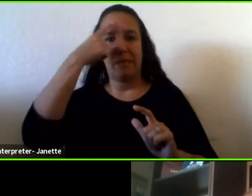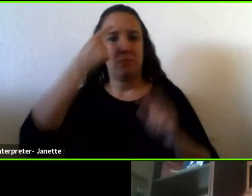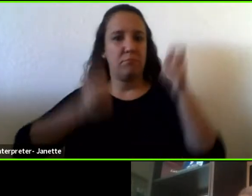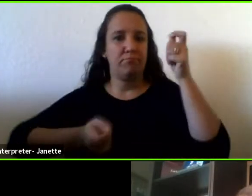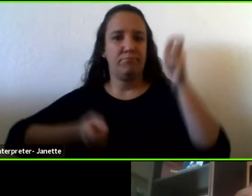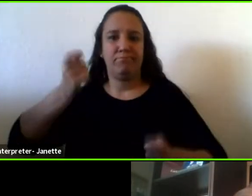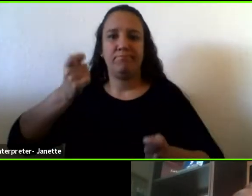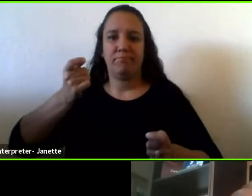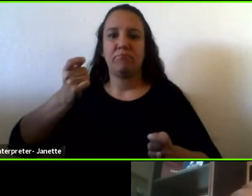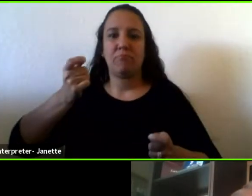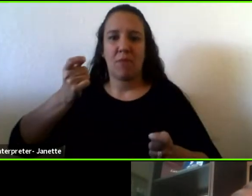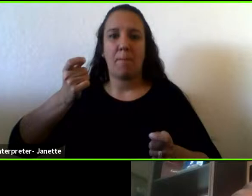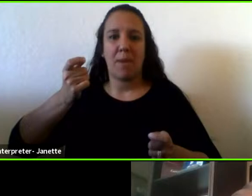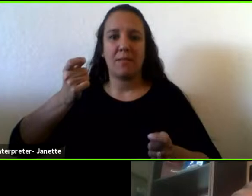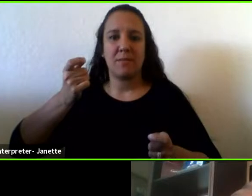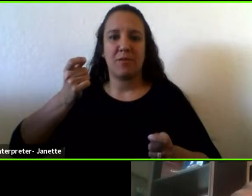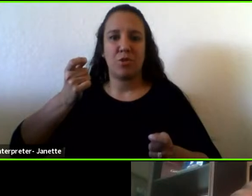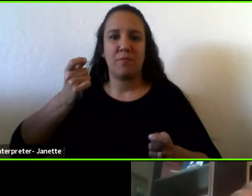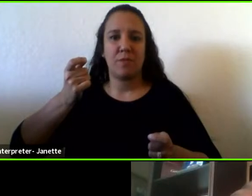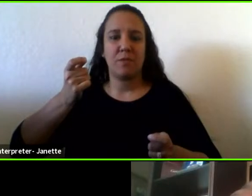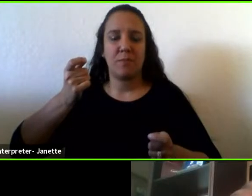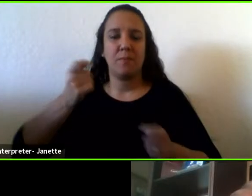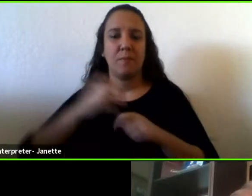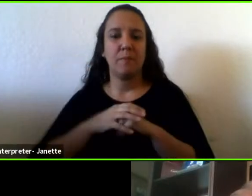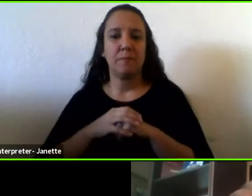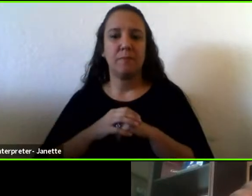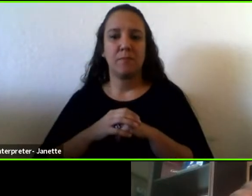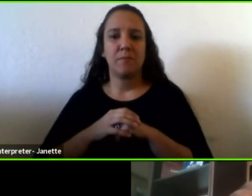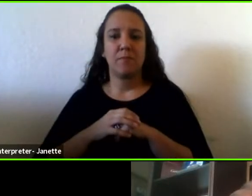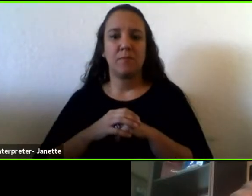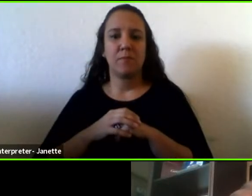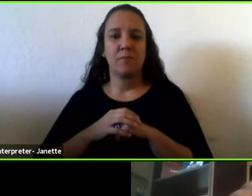now, because, you know, I think